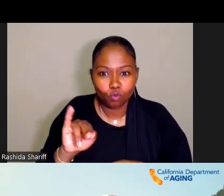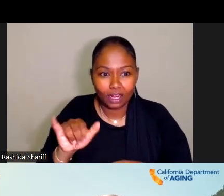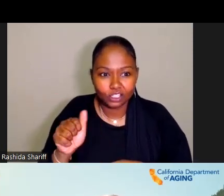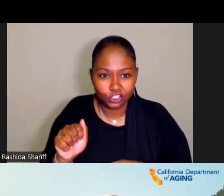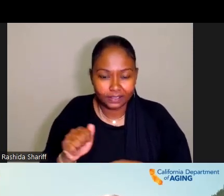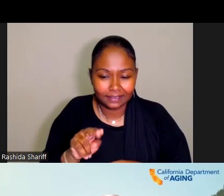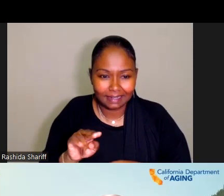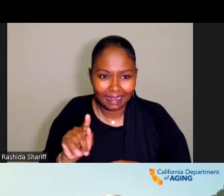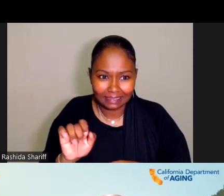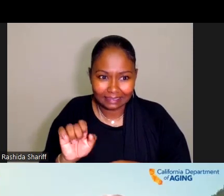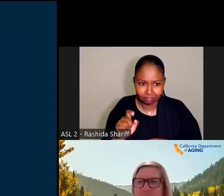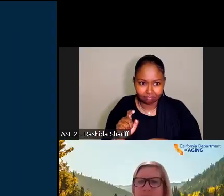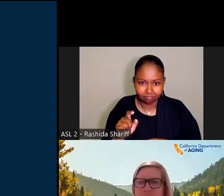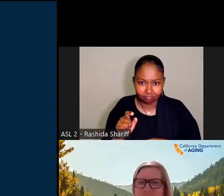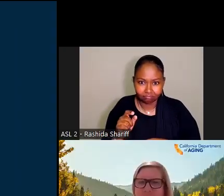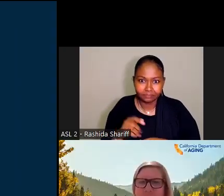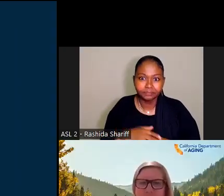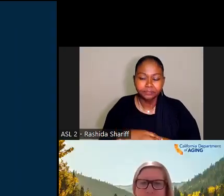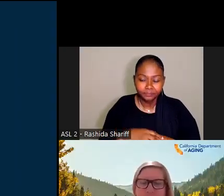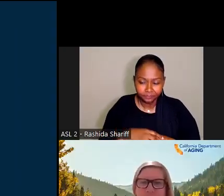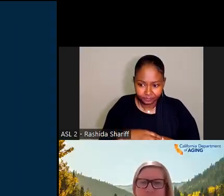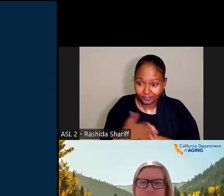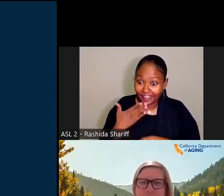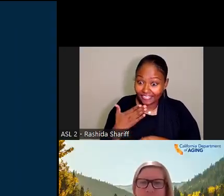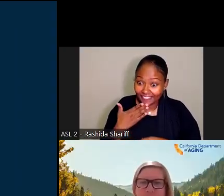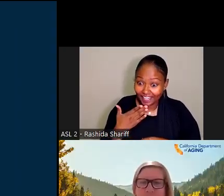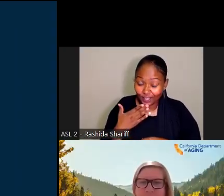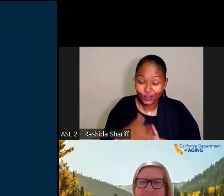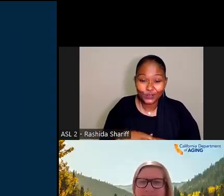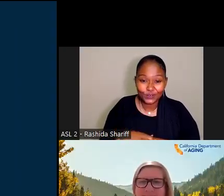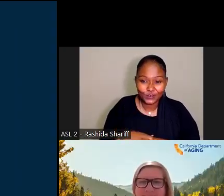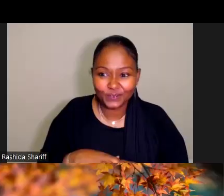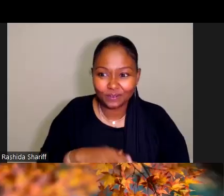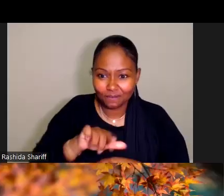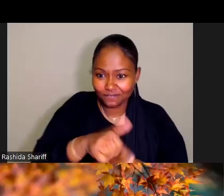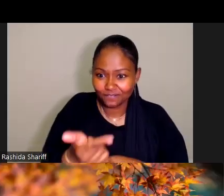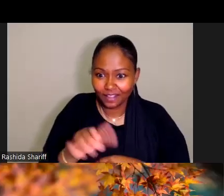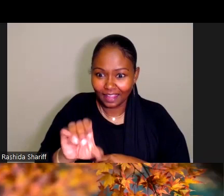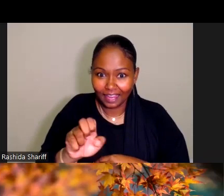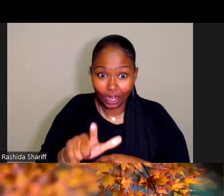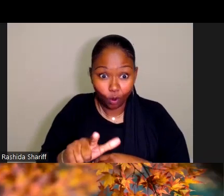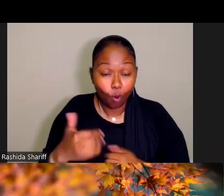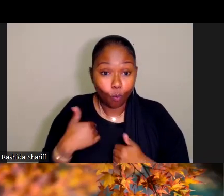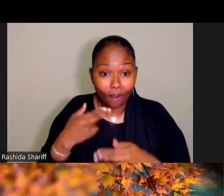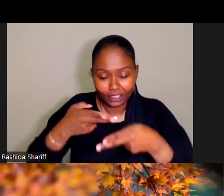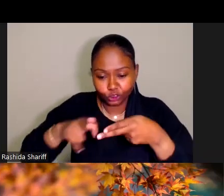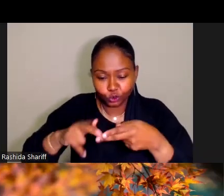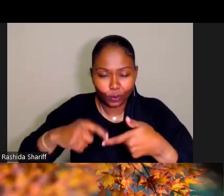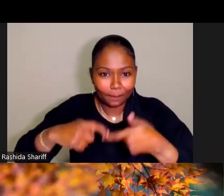Thank you, Susan. I will go ahead and pass it over to Carol so we can go and take a short break. Carol?